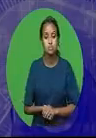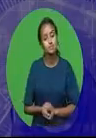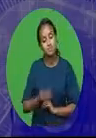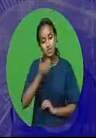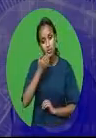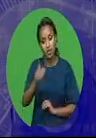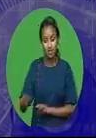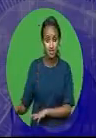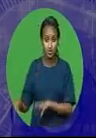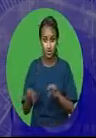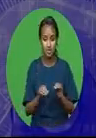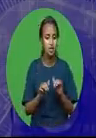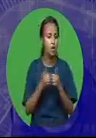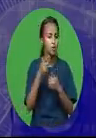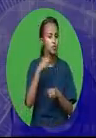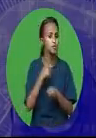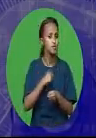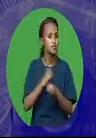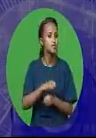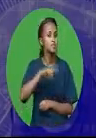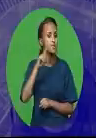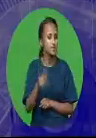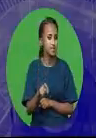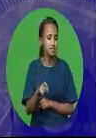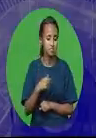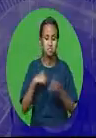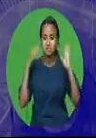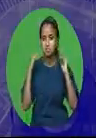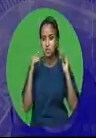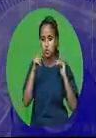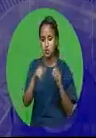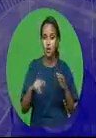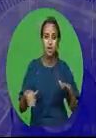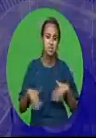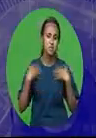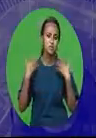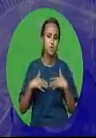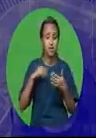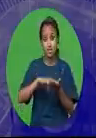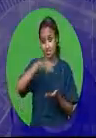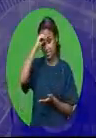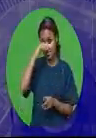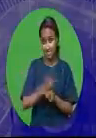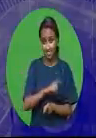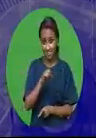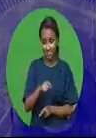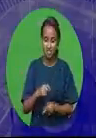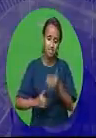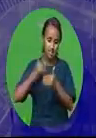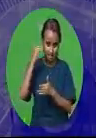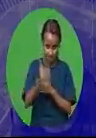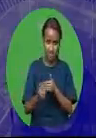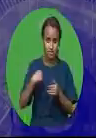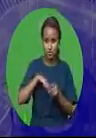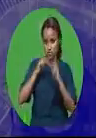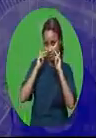Well, students, how are you doing so far? I hope you are enjoying the lesson. Next, we will look